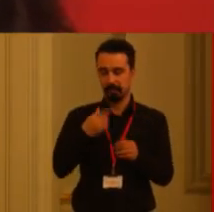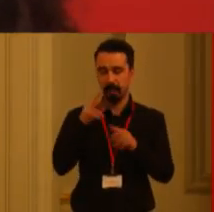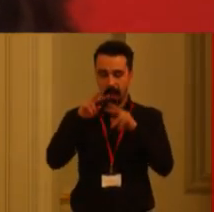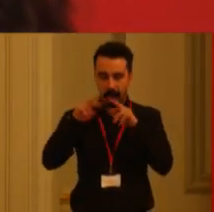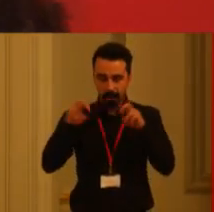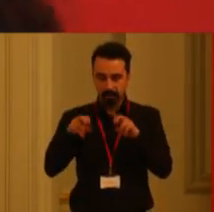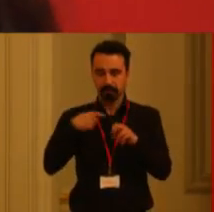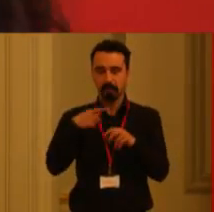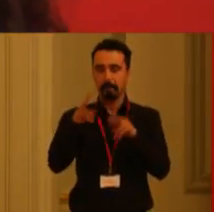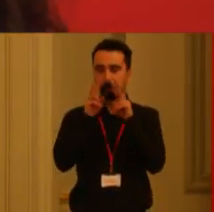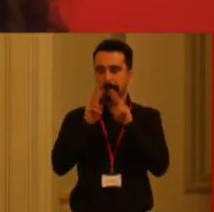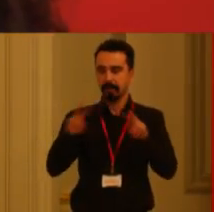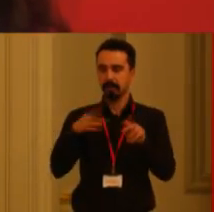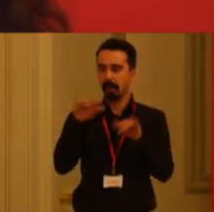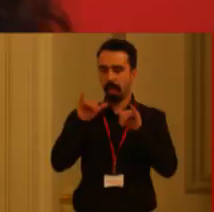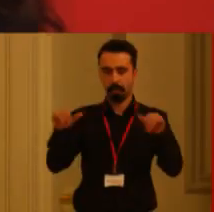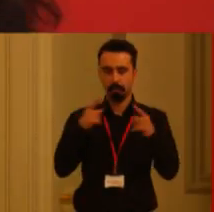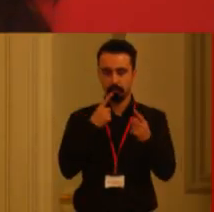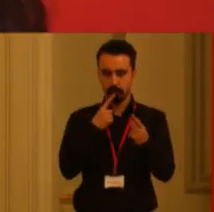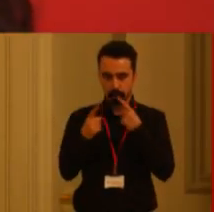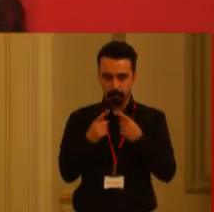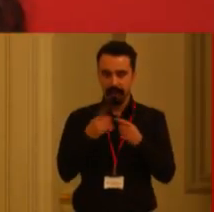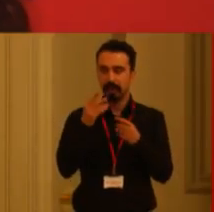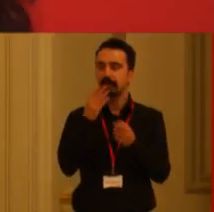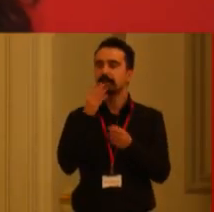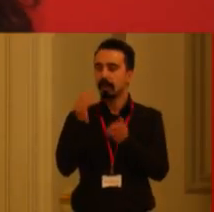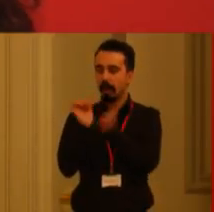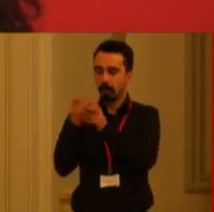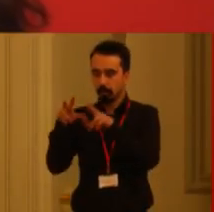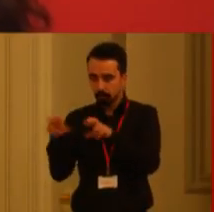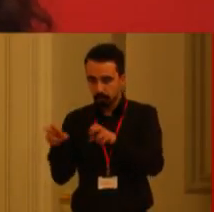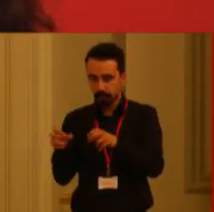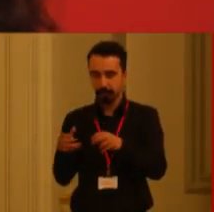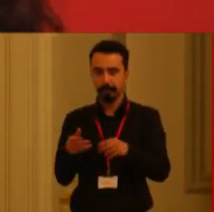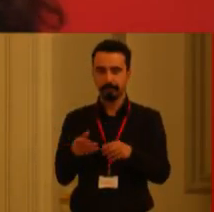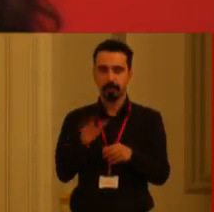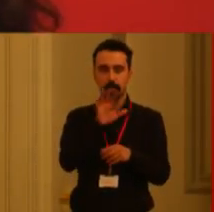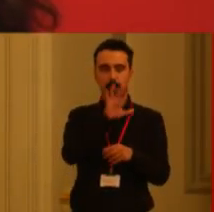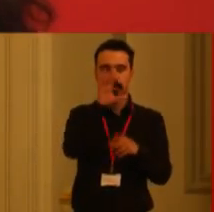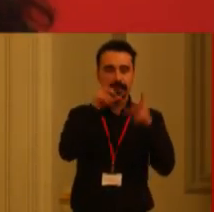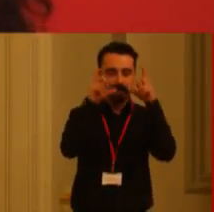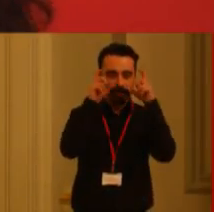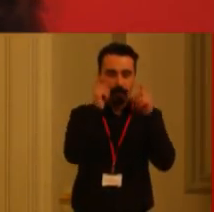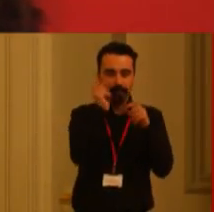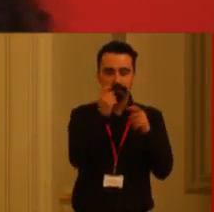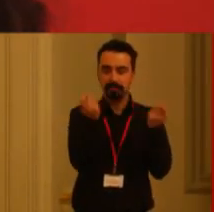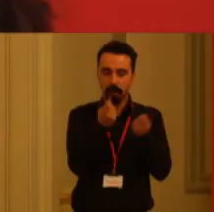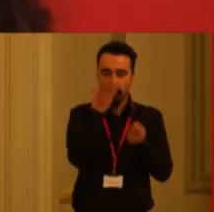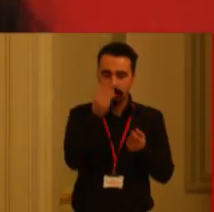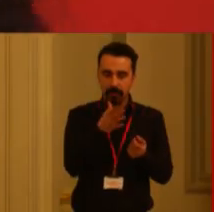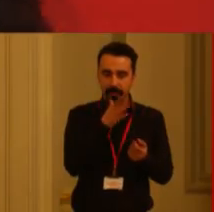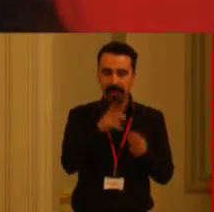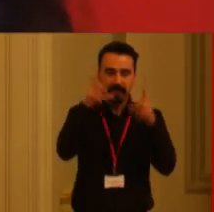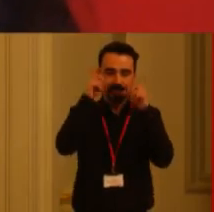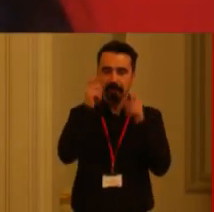young people aside from families. We always attach them with families. Yeah, young people stay with their families, even though they